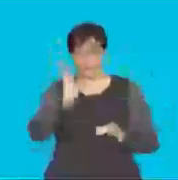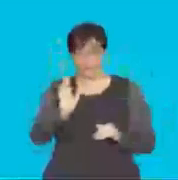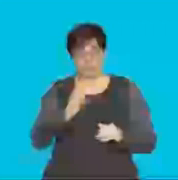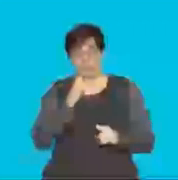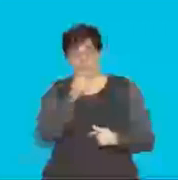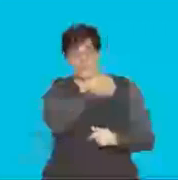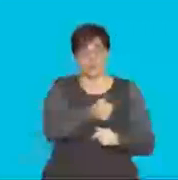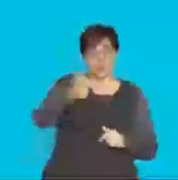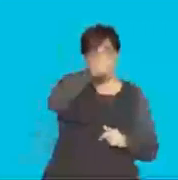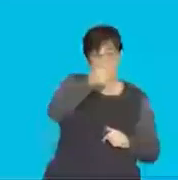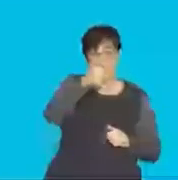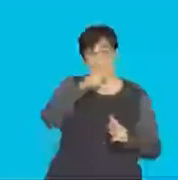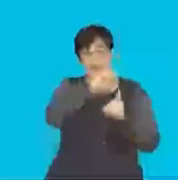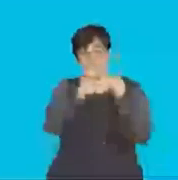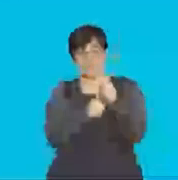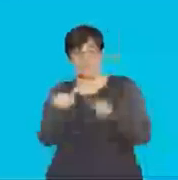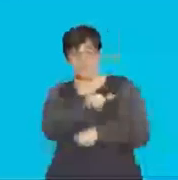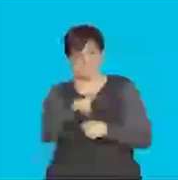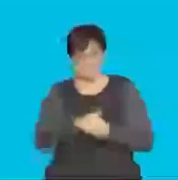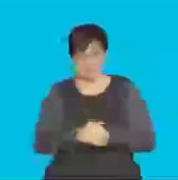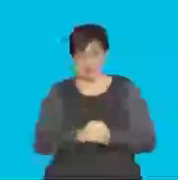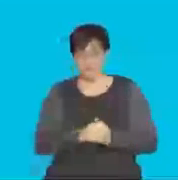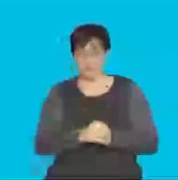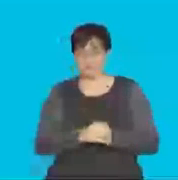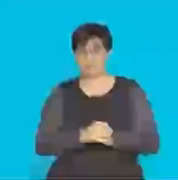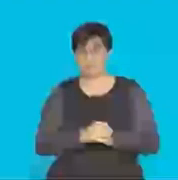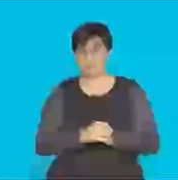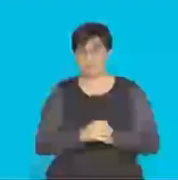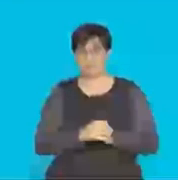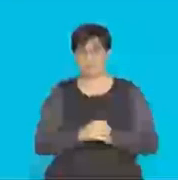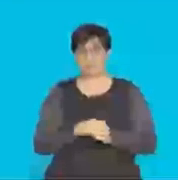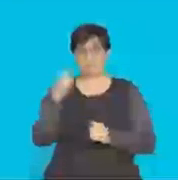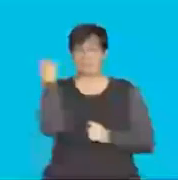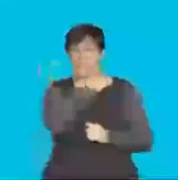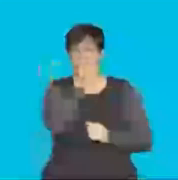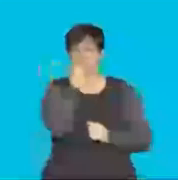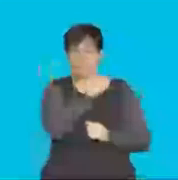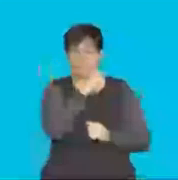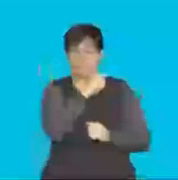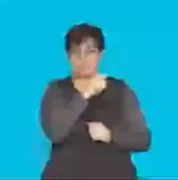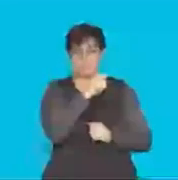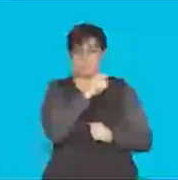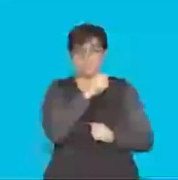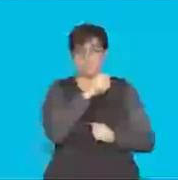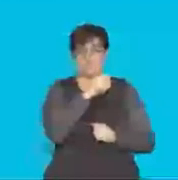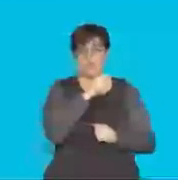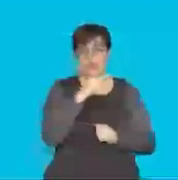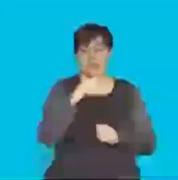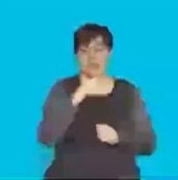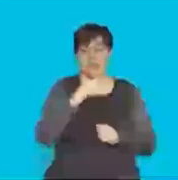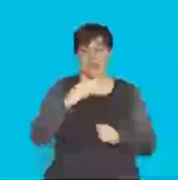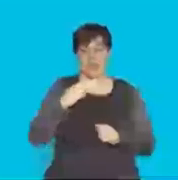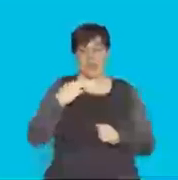to what is dominant and recessive. Let's read further. A white mare mates